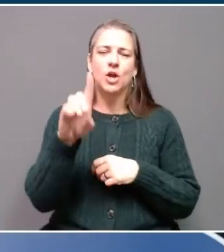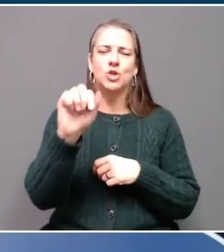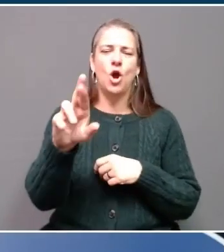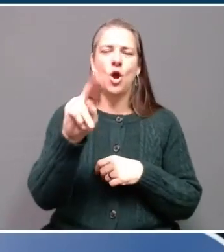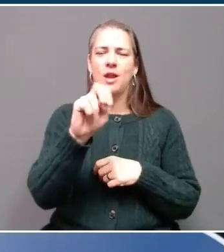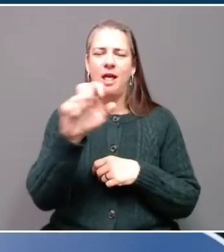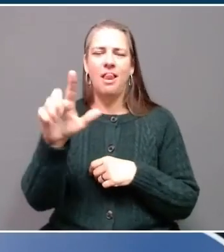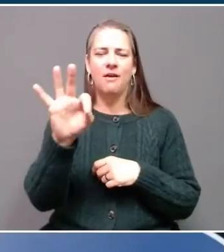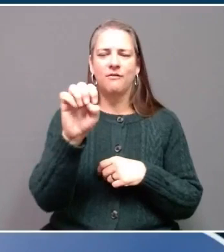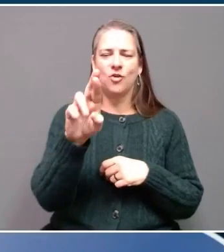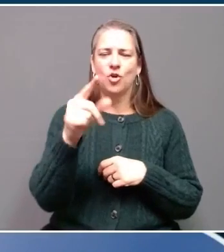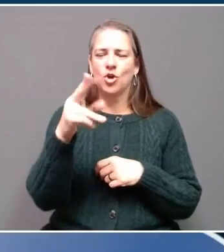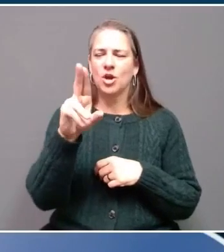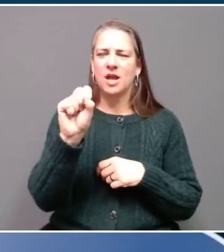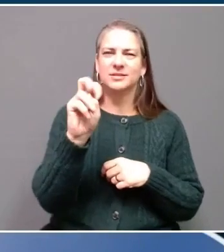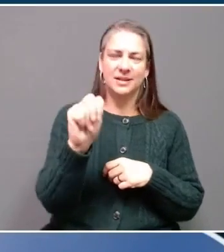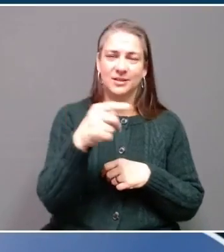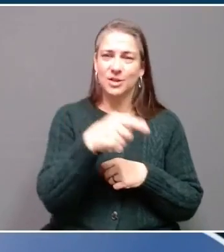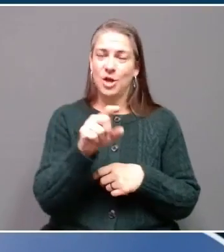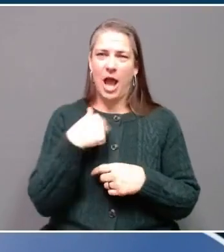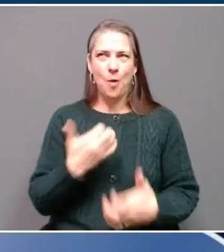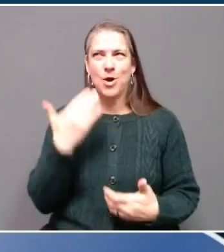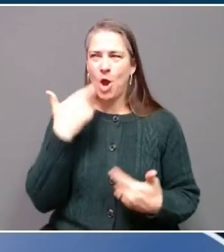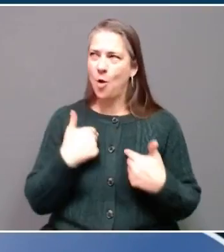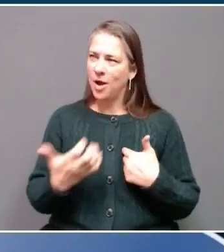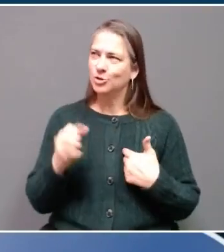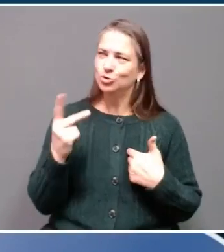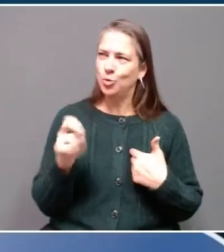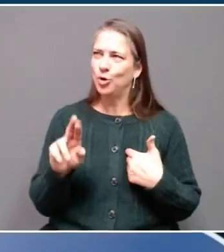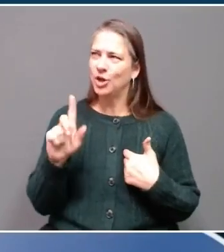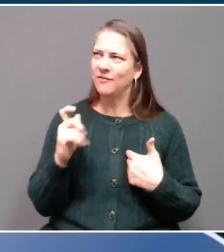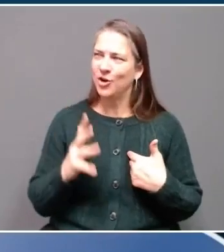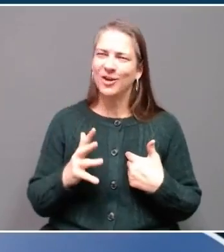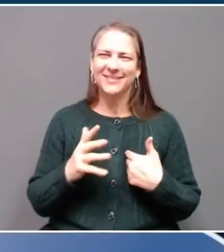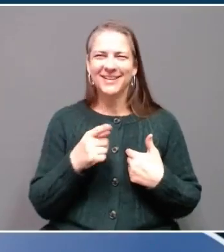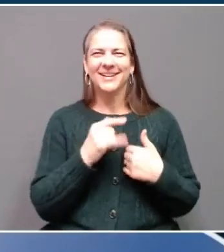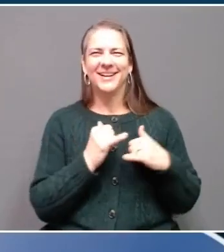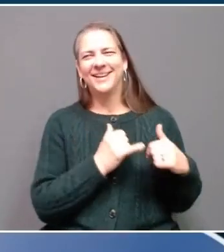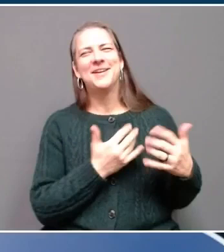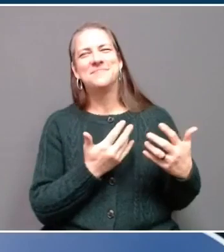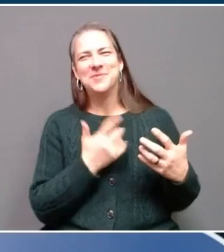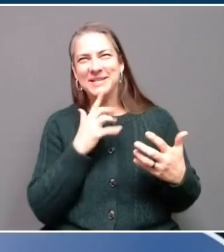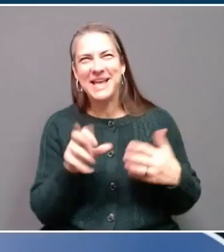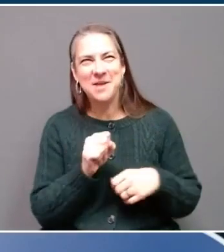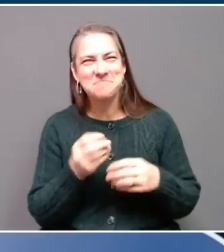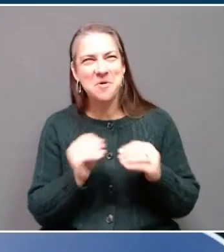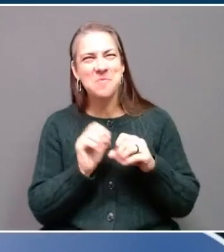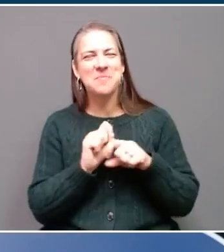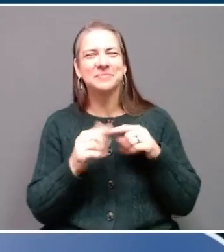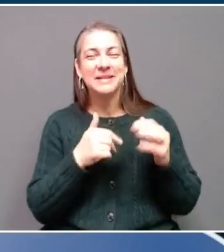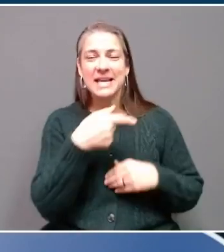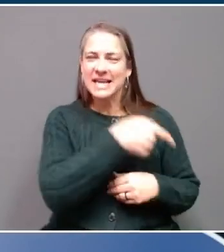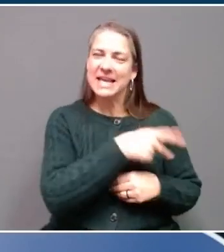told him I wanted to figure out how to be known as Super Governor. I think it's going to take some extra work. He was our keynote speaker.